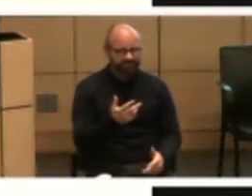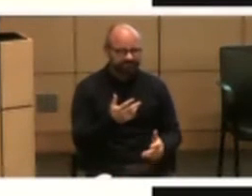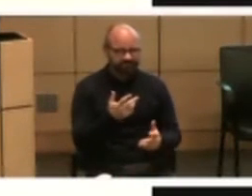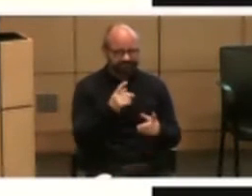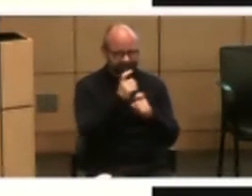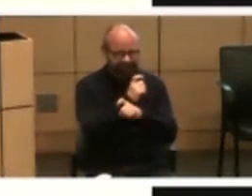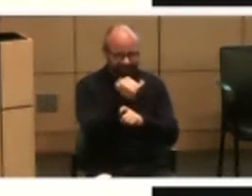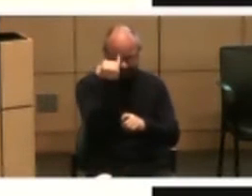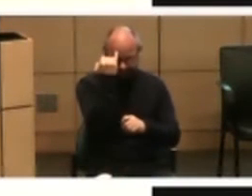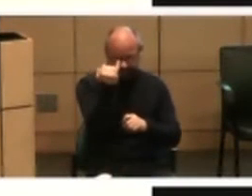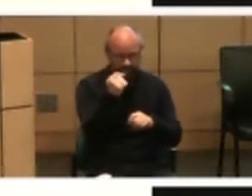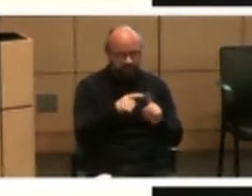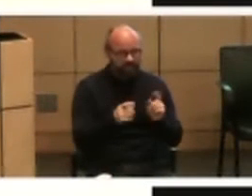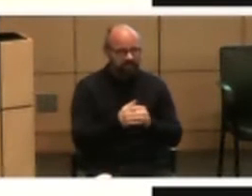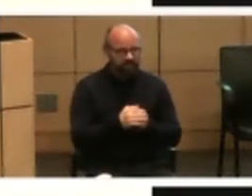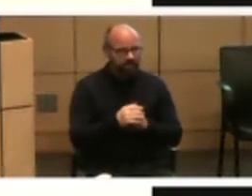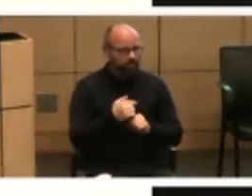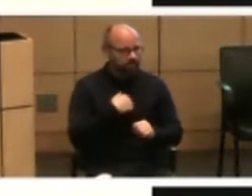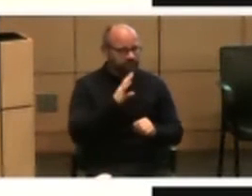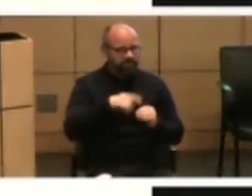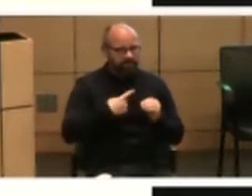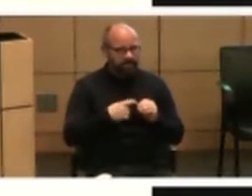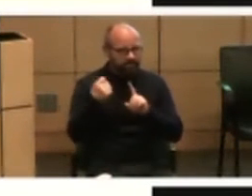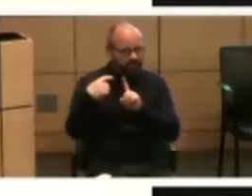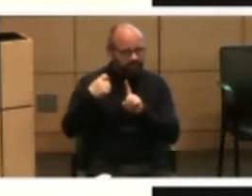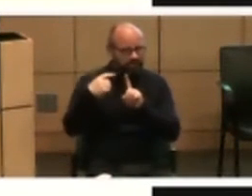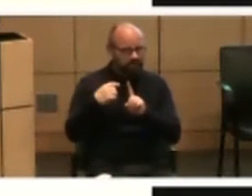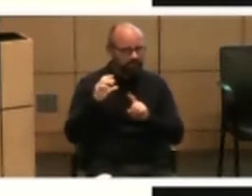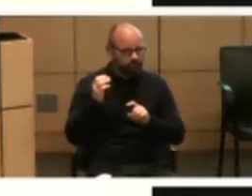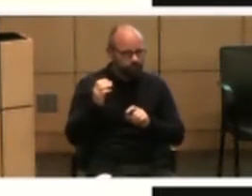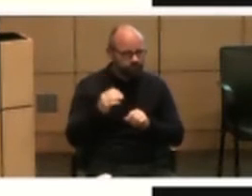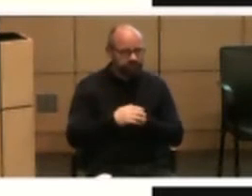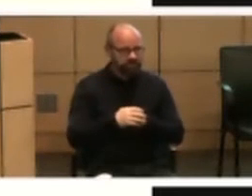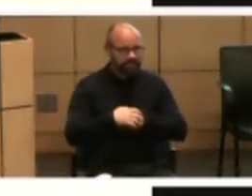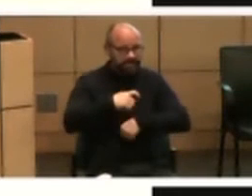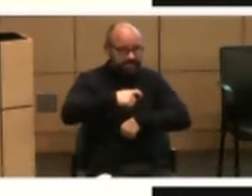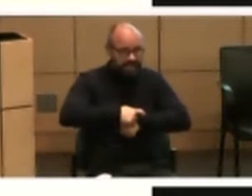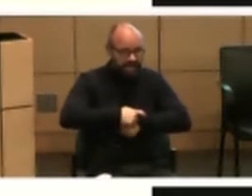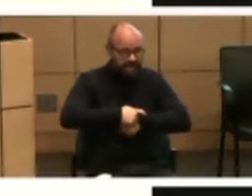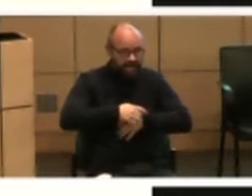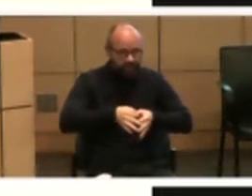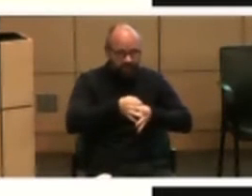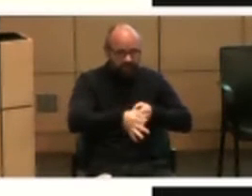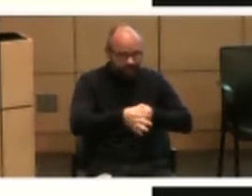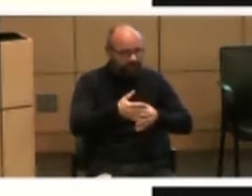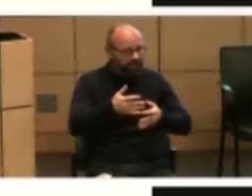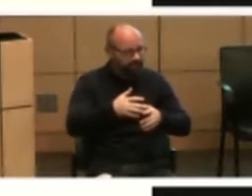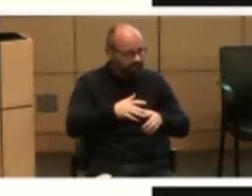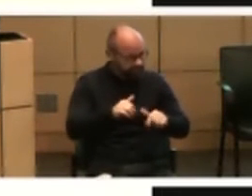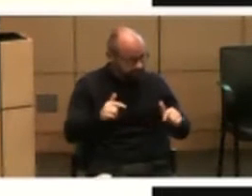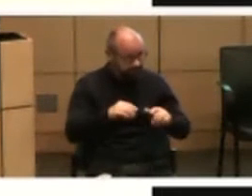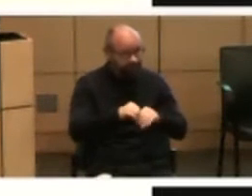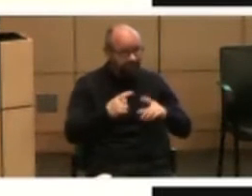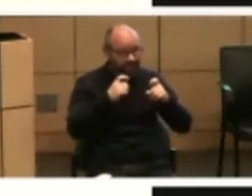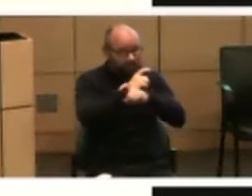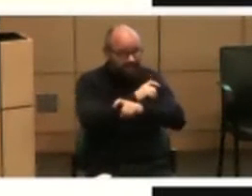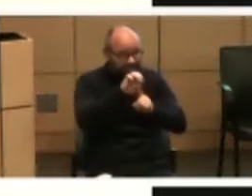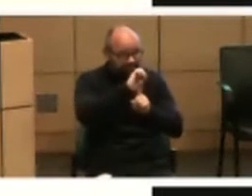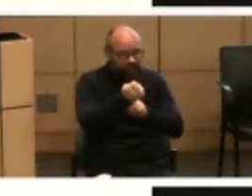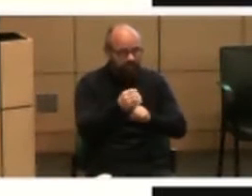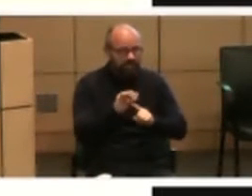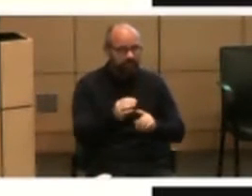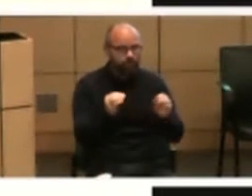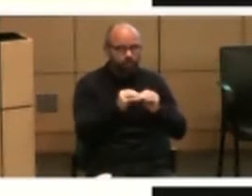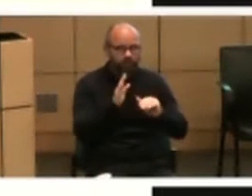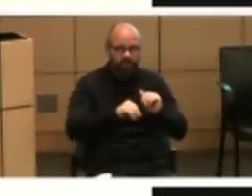is these cues that we talked about, these time differences, these intensity differences, in complex environments when you have more than one source of sound going at the